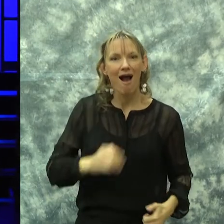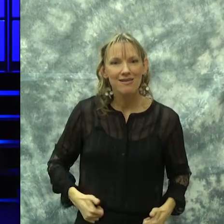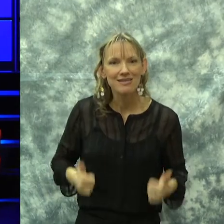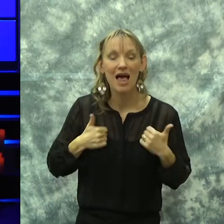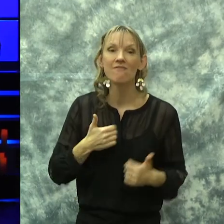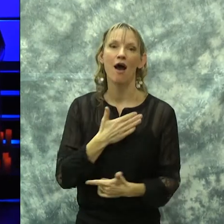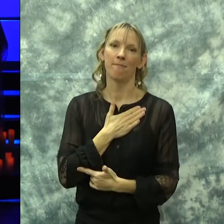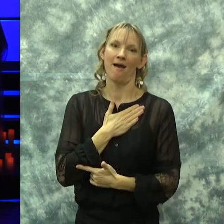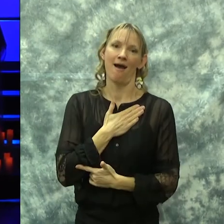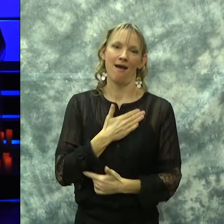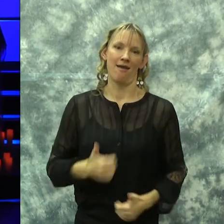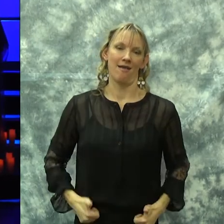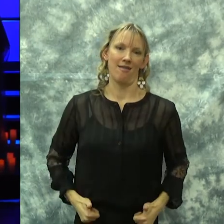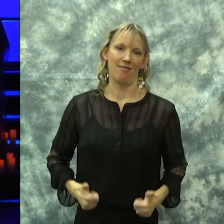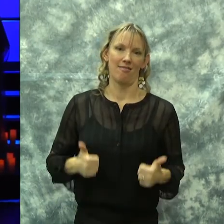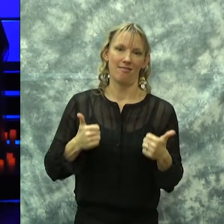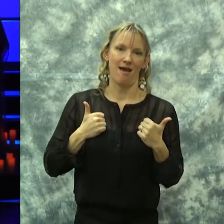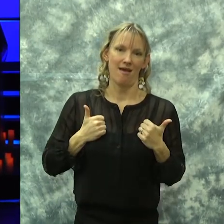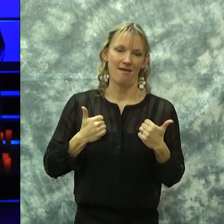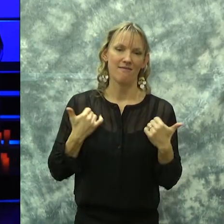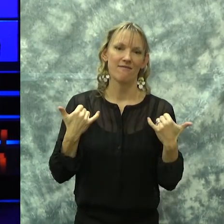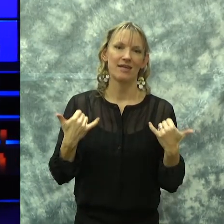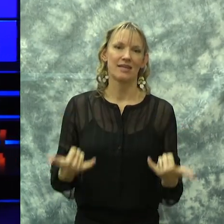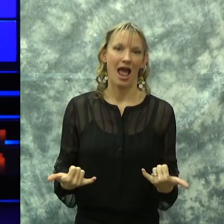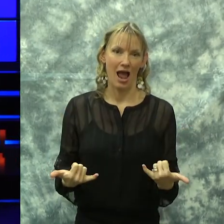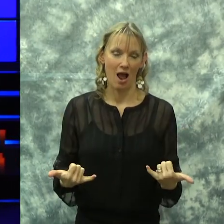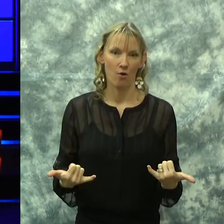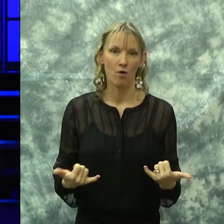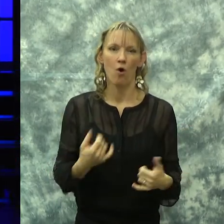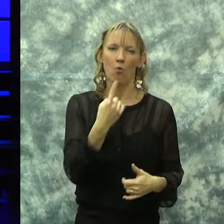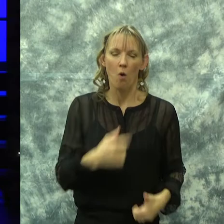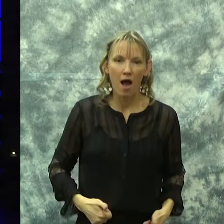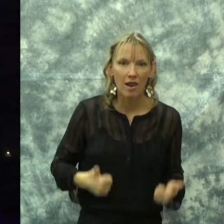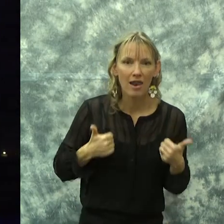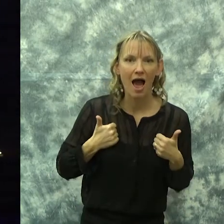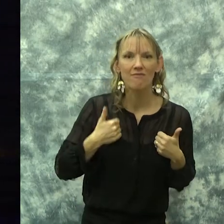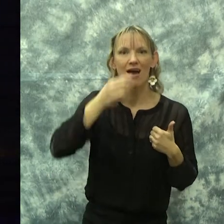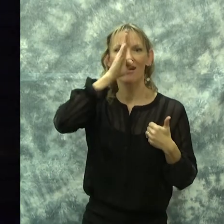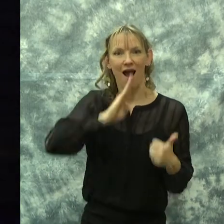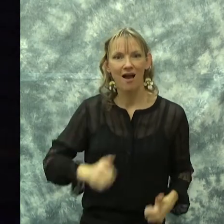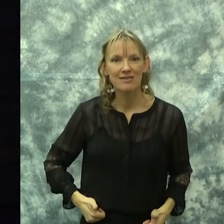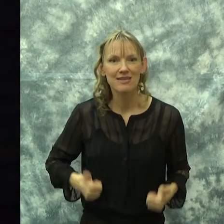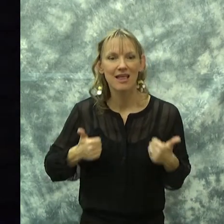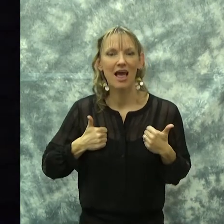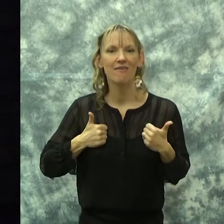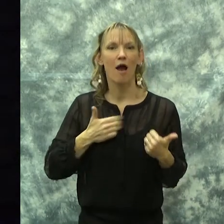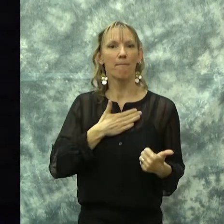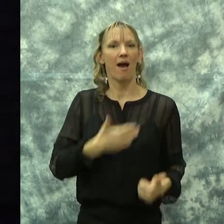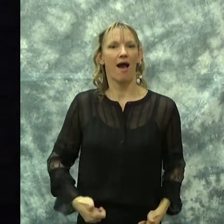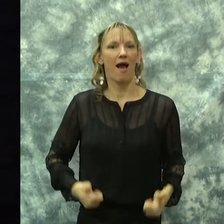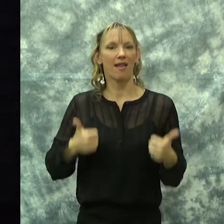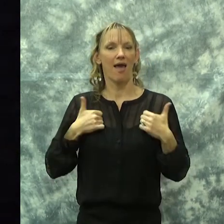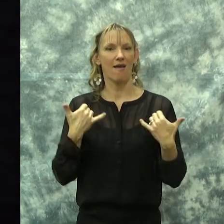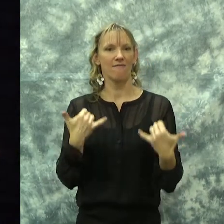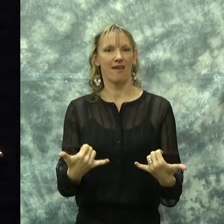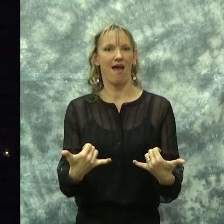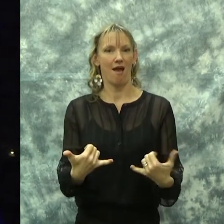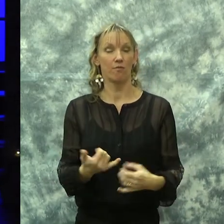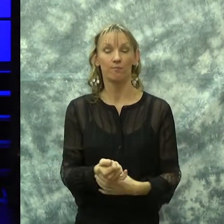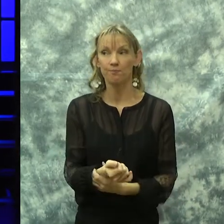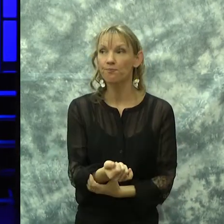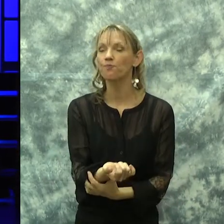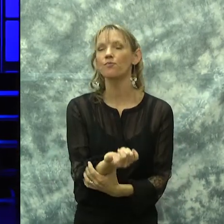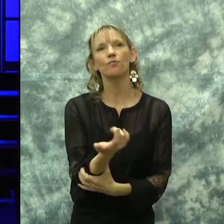life, my life now. One life, God's life, my life now.